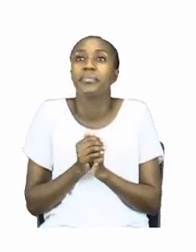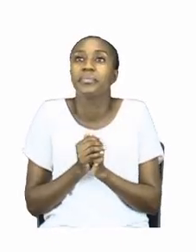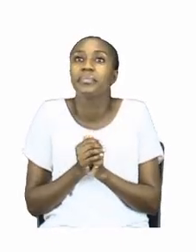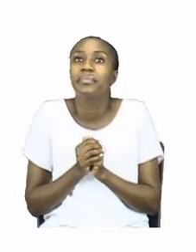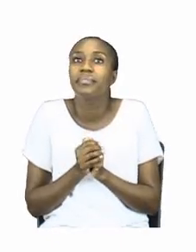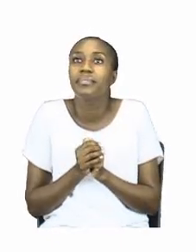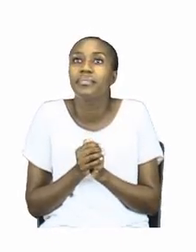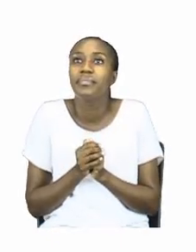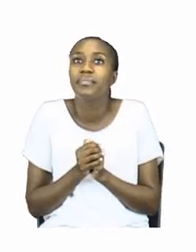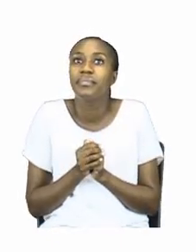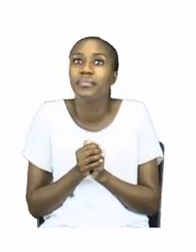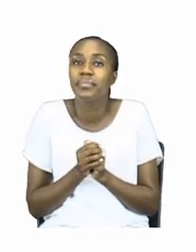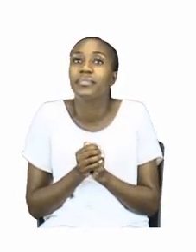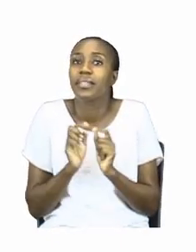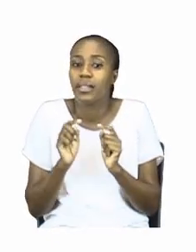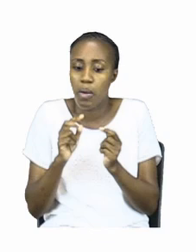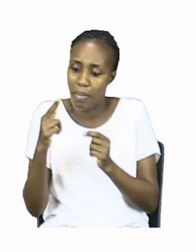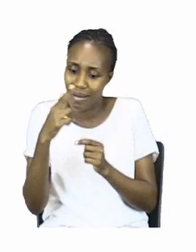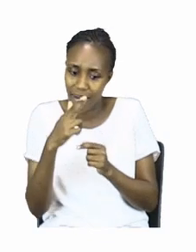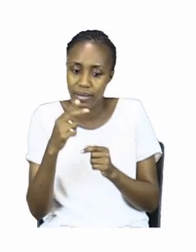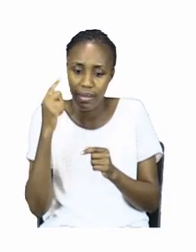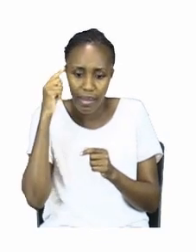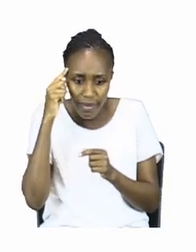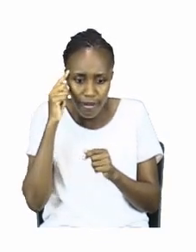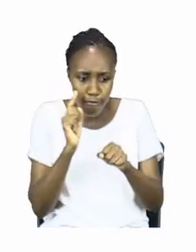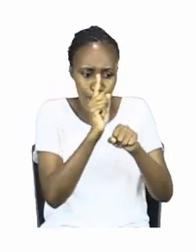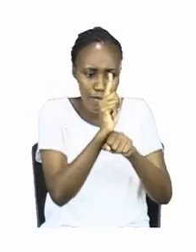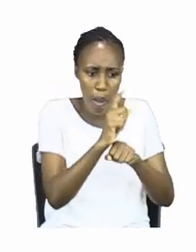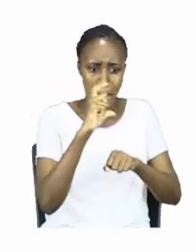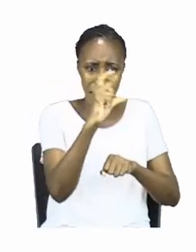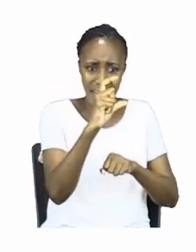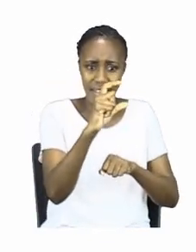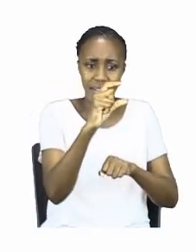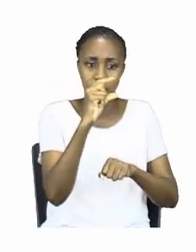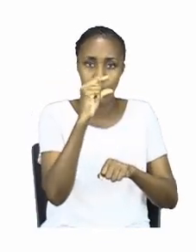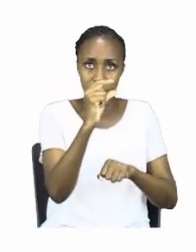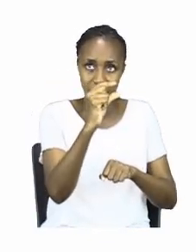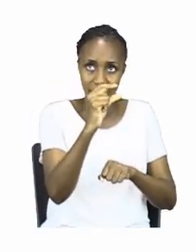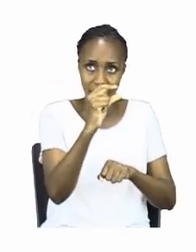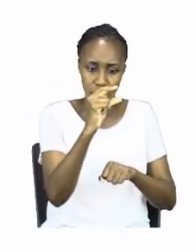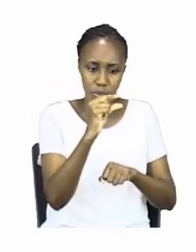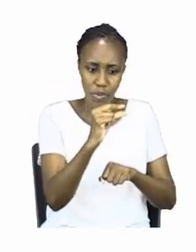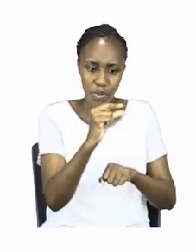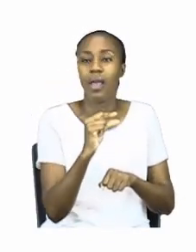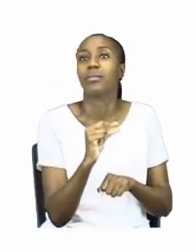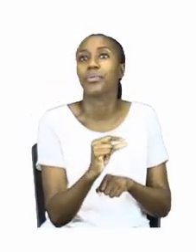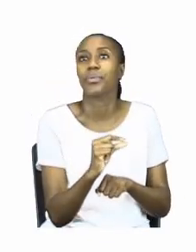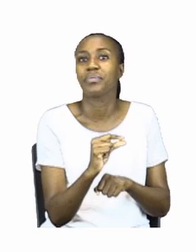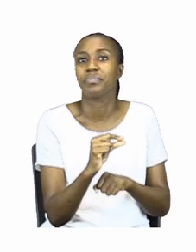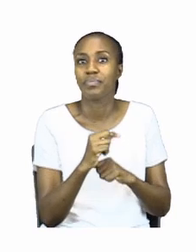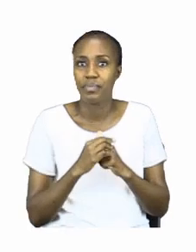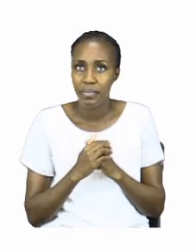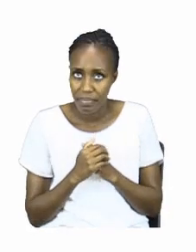ahead and cut them out and arrange them from the biggest nut to the smallest one. Now